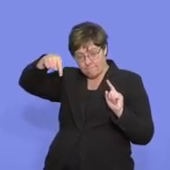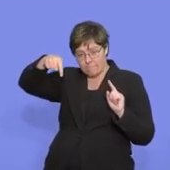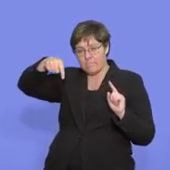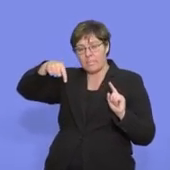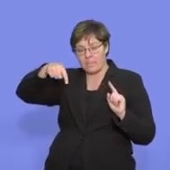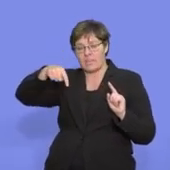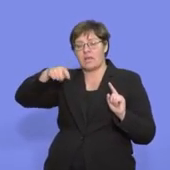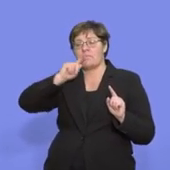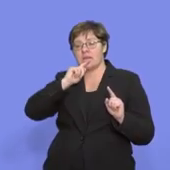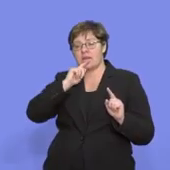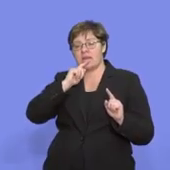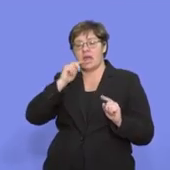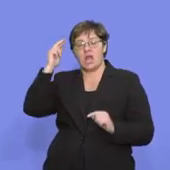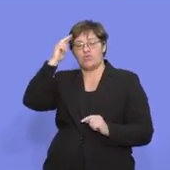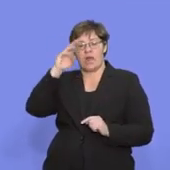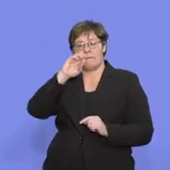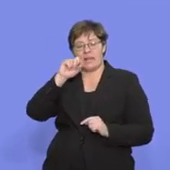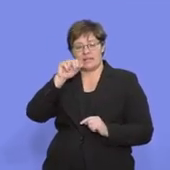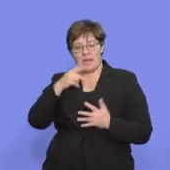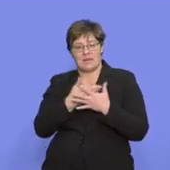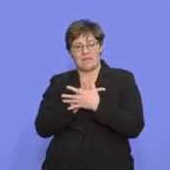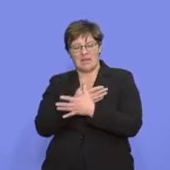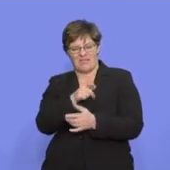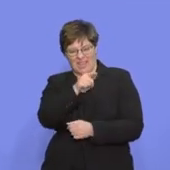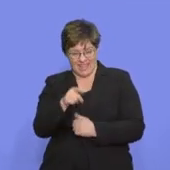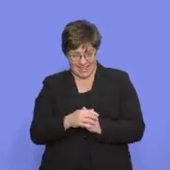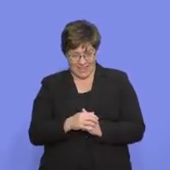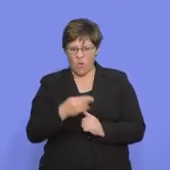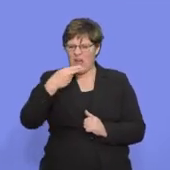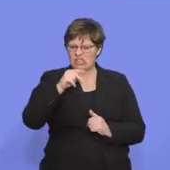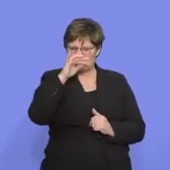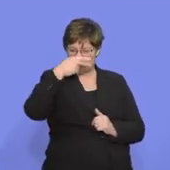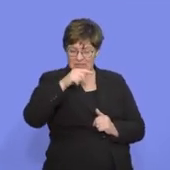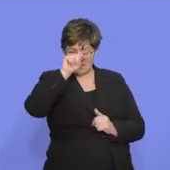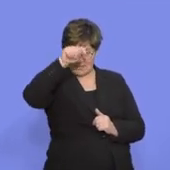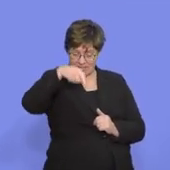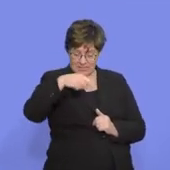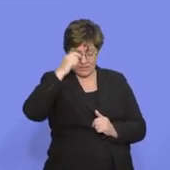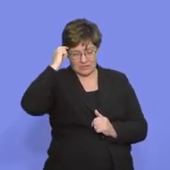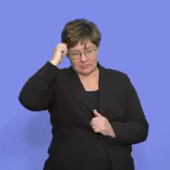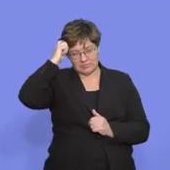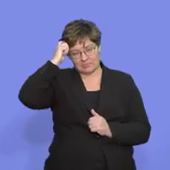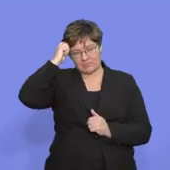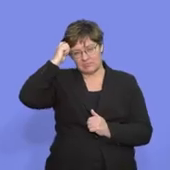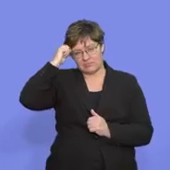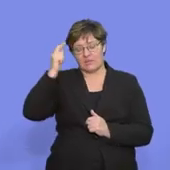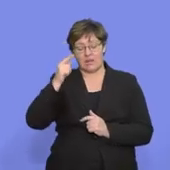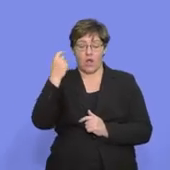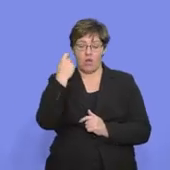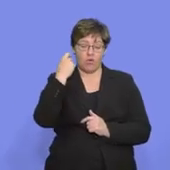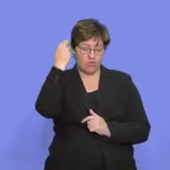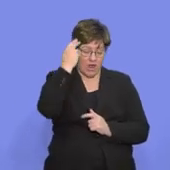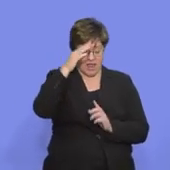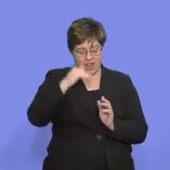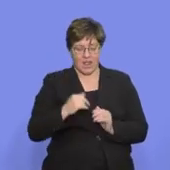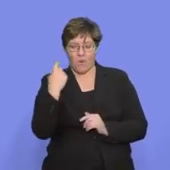the gray matter, the butterfly or the H, right? And remember this, the other part is called the white matter, right?